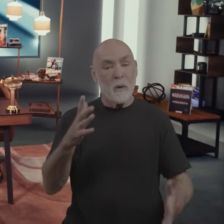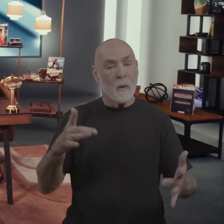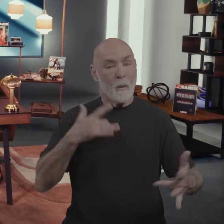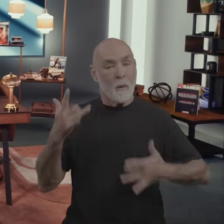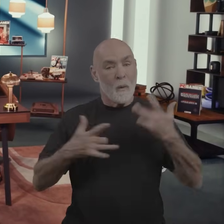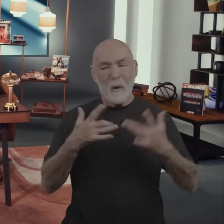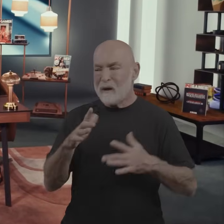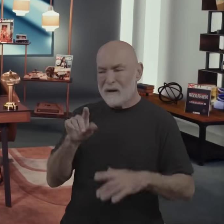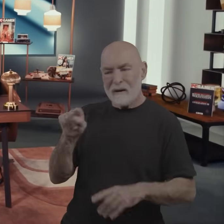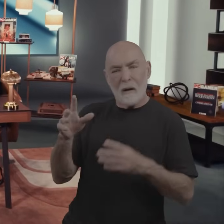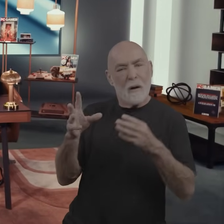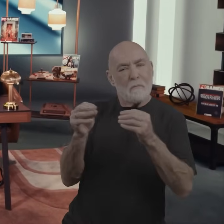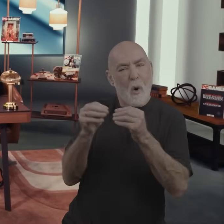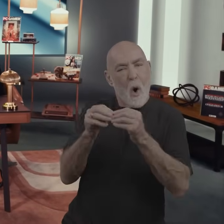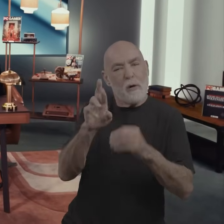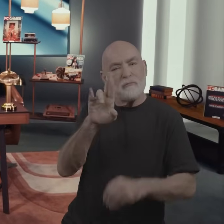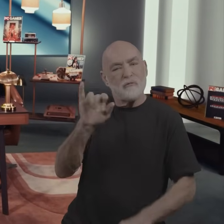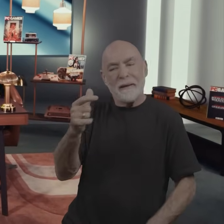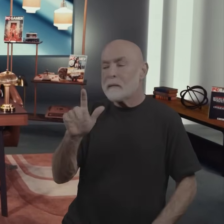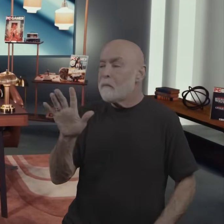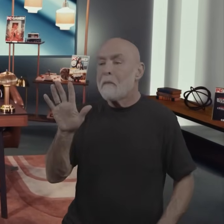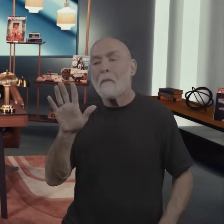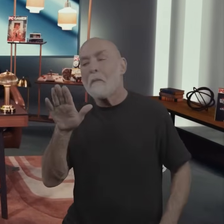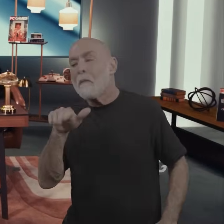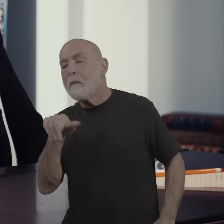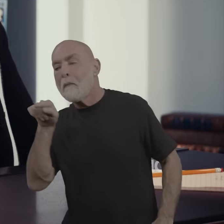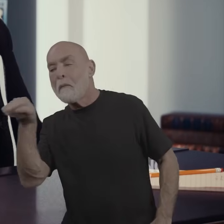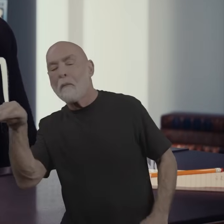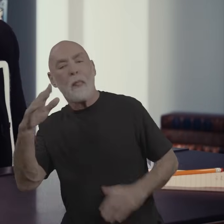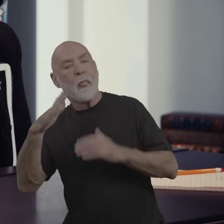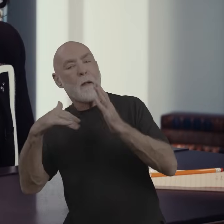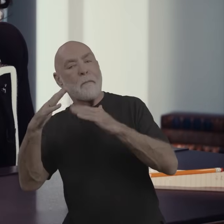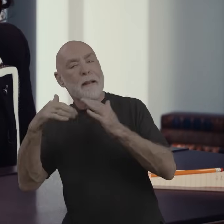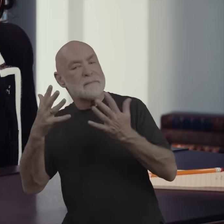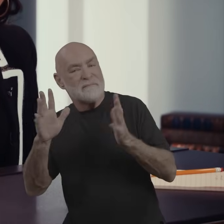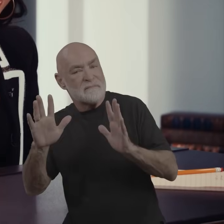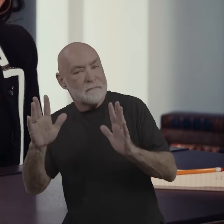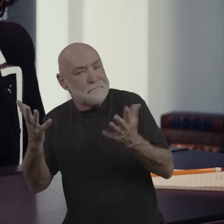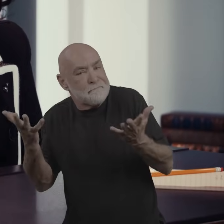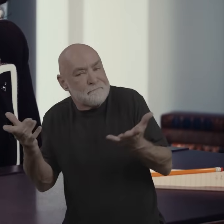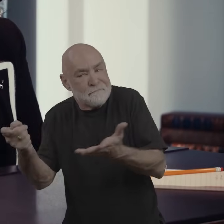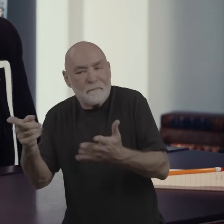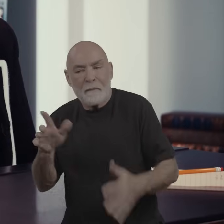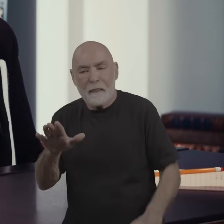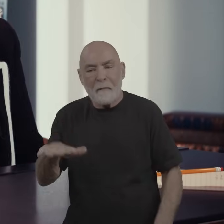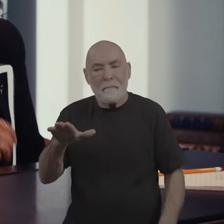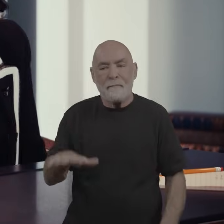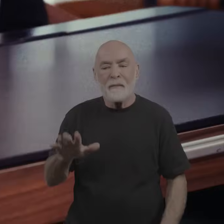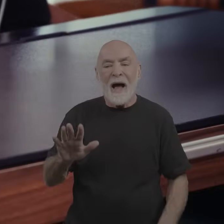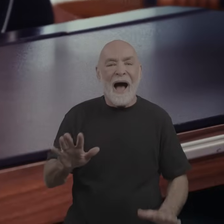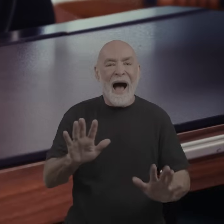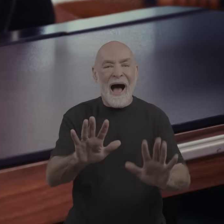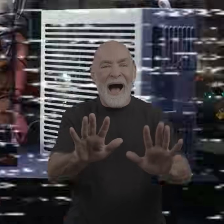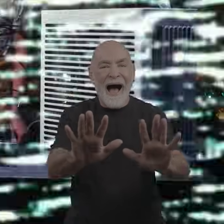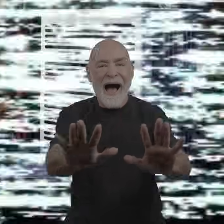I'm sure you're eager to see more of the rig, and I'm eager to show it. So let's check back in with the build and see where things are at.